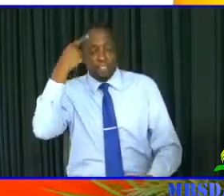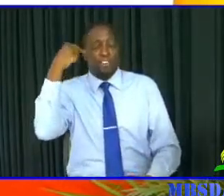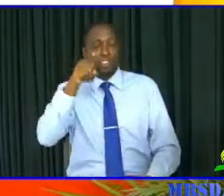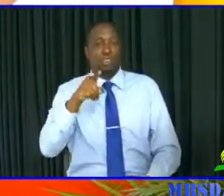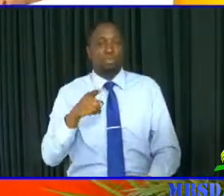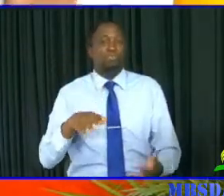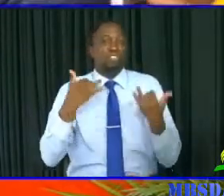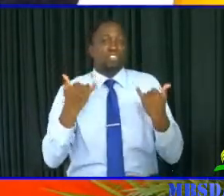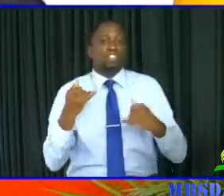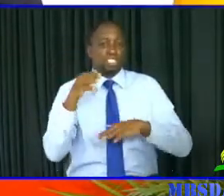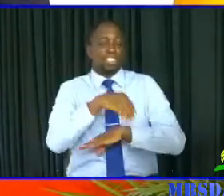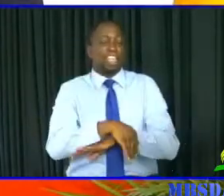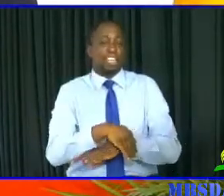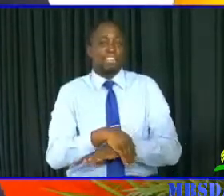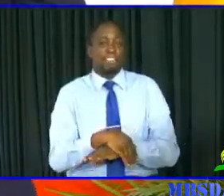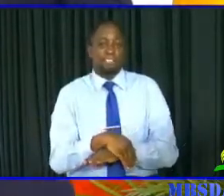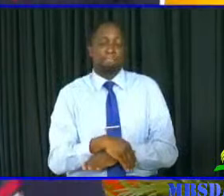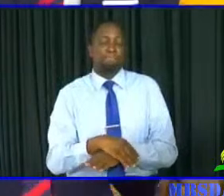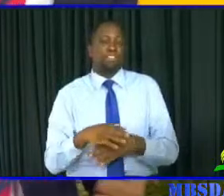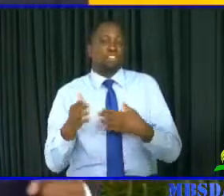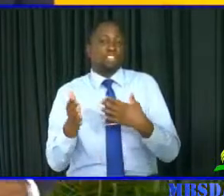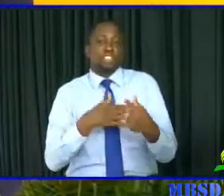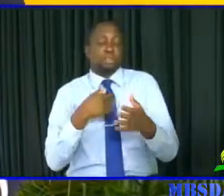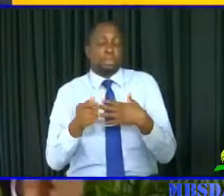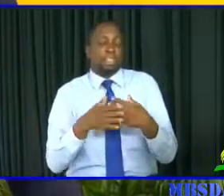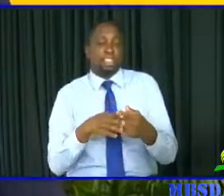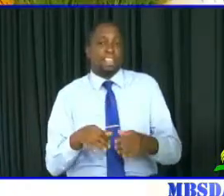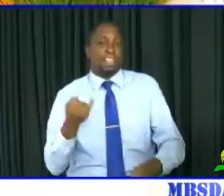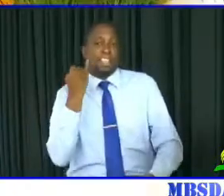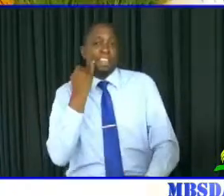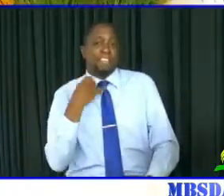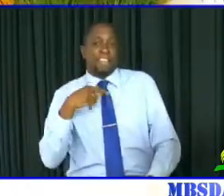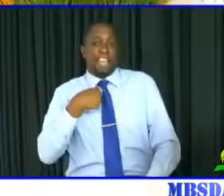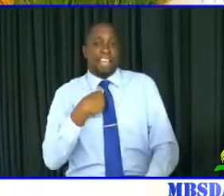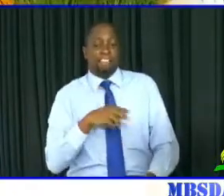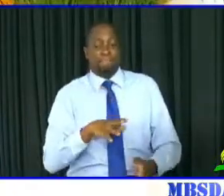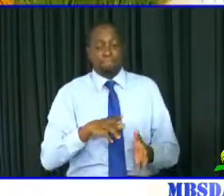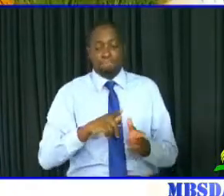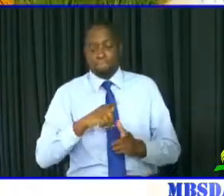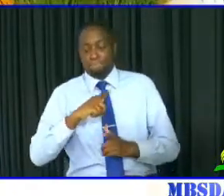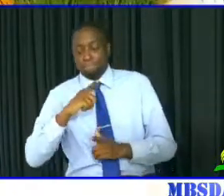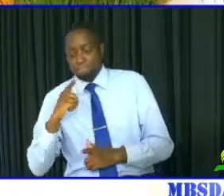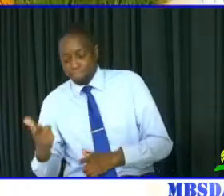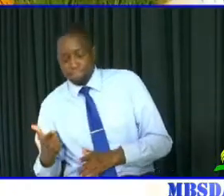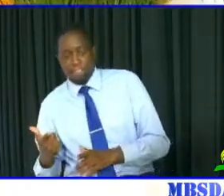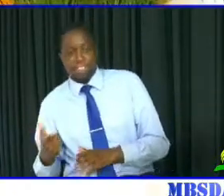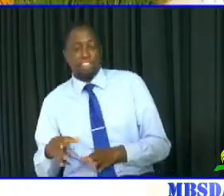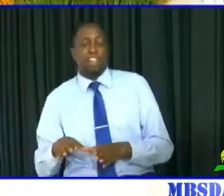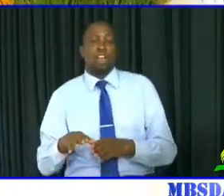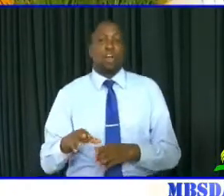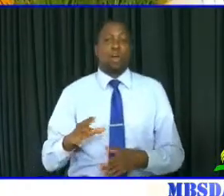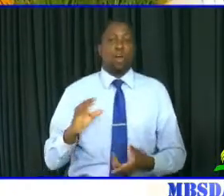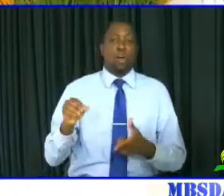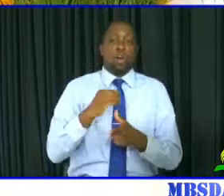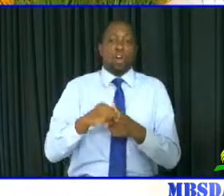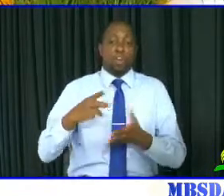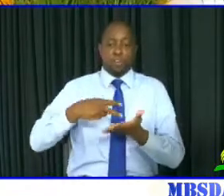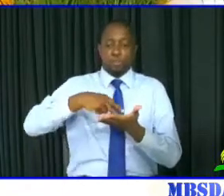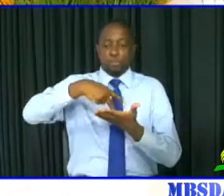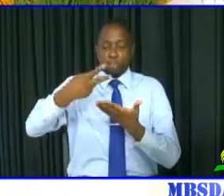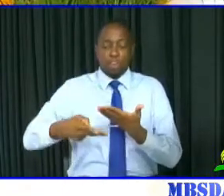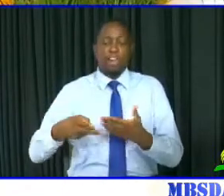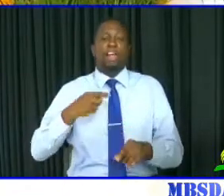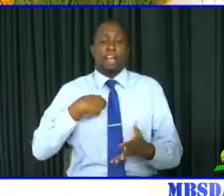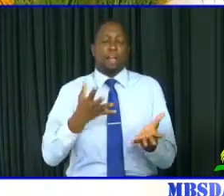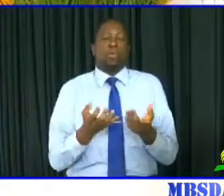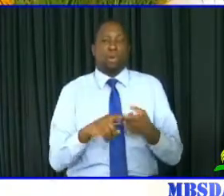tell you tonight that it doesn't matter if I lean. It doesn't matter even if I fall. But where I want to be is on